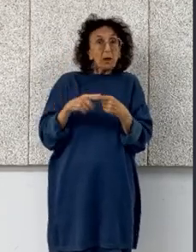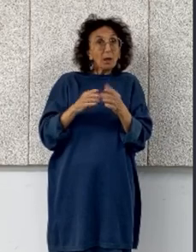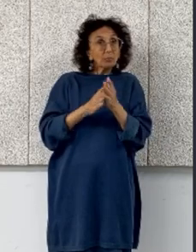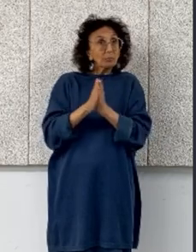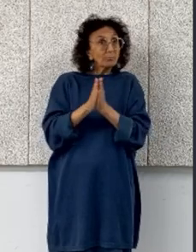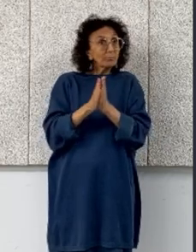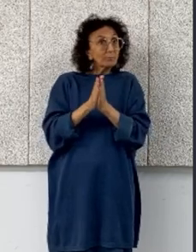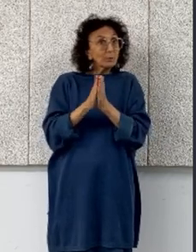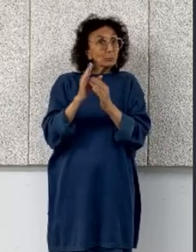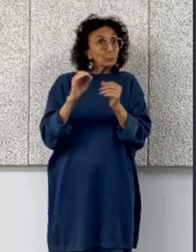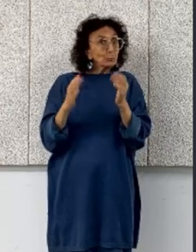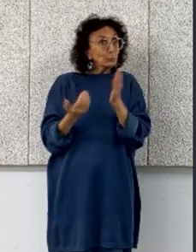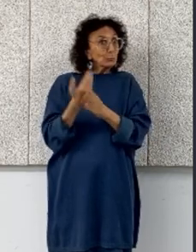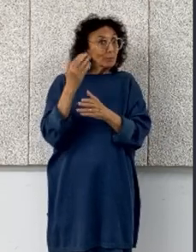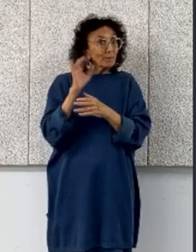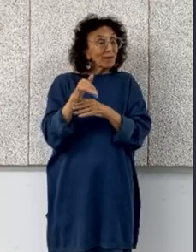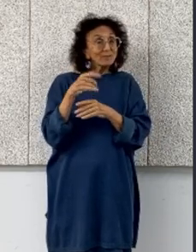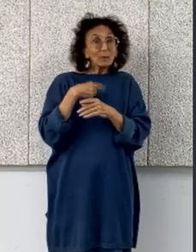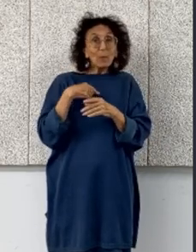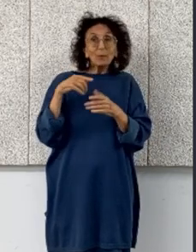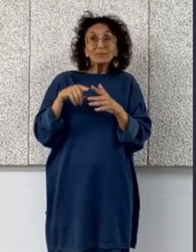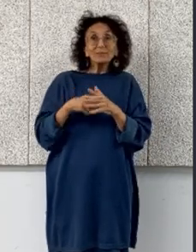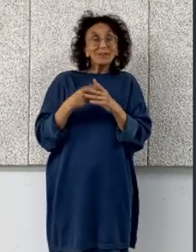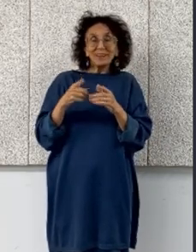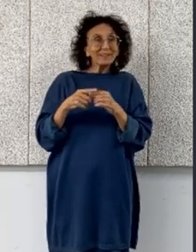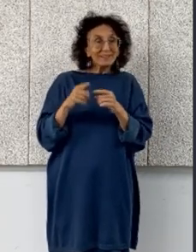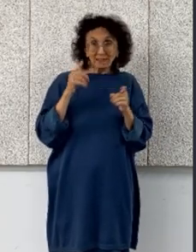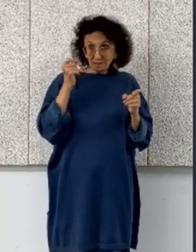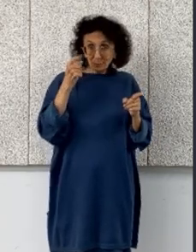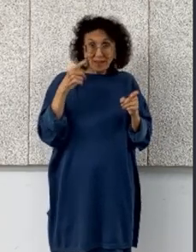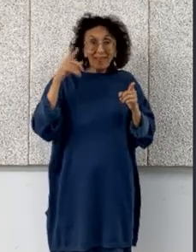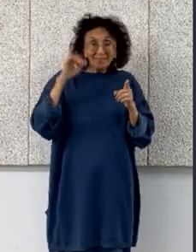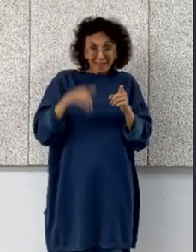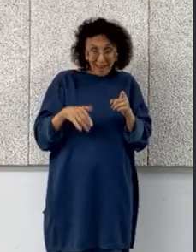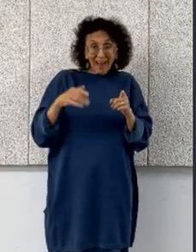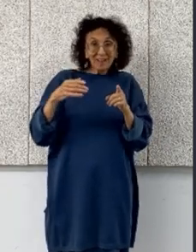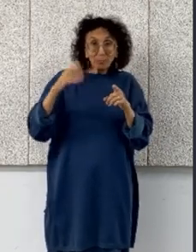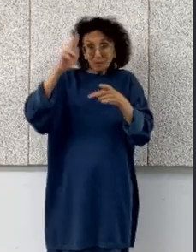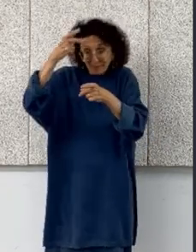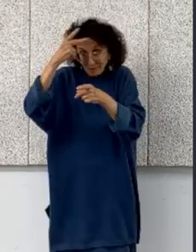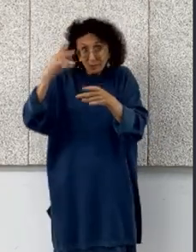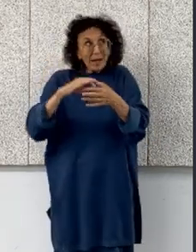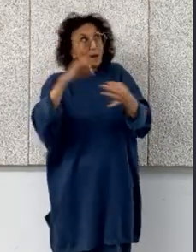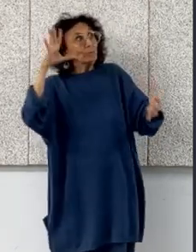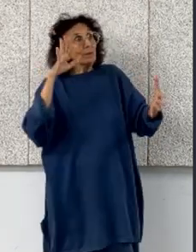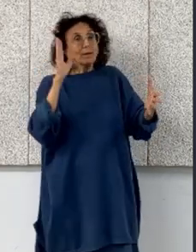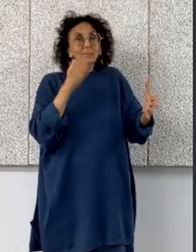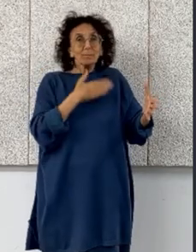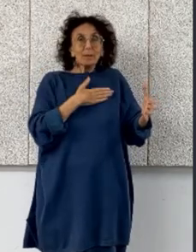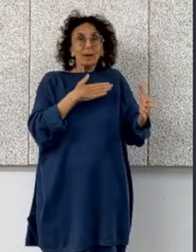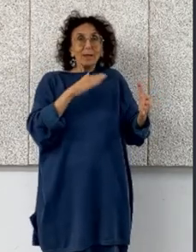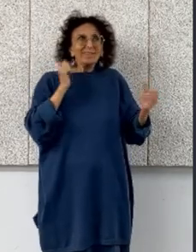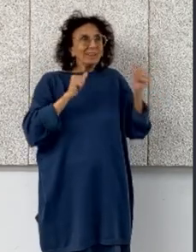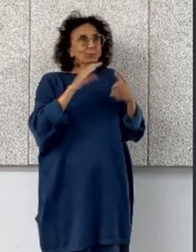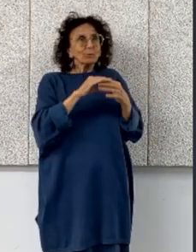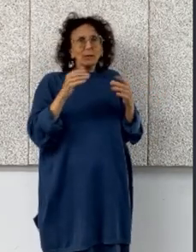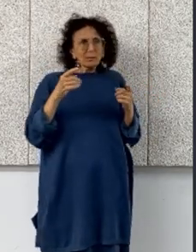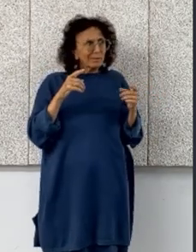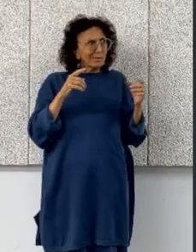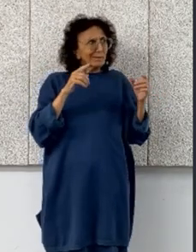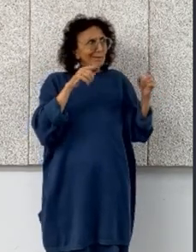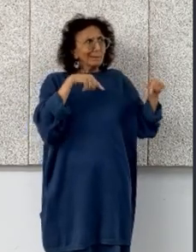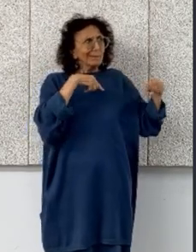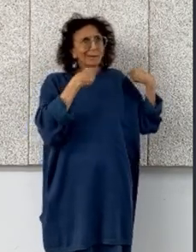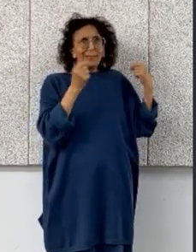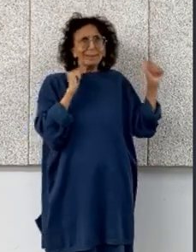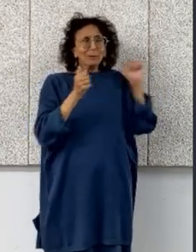my new fresh thing that I'll be doing that's completely outside of the work I've been doing, but it's very, all the skills that I've used in the theater